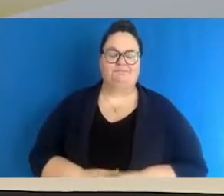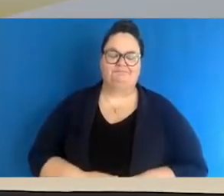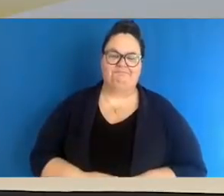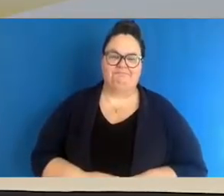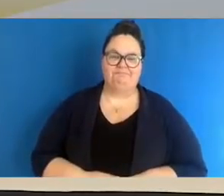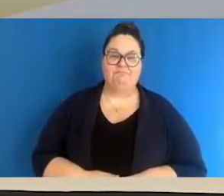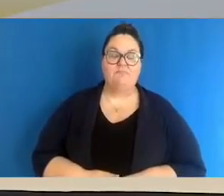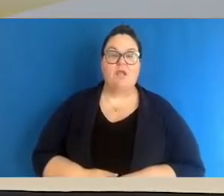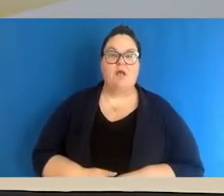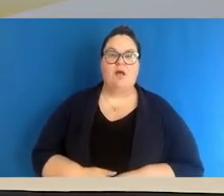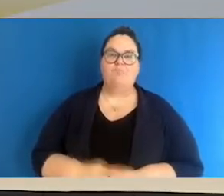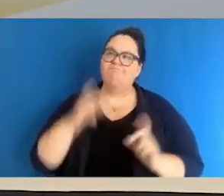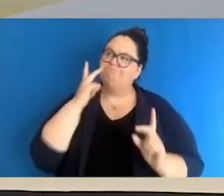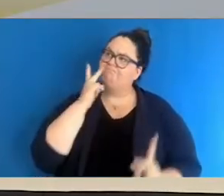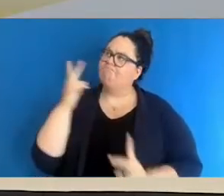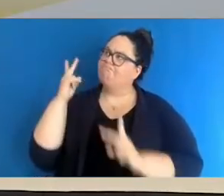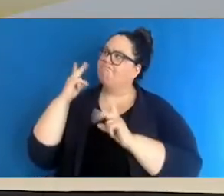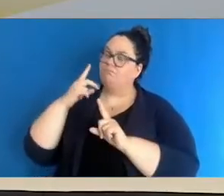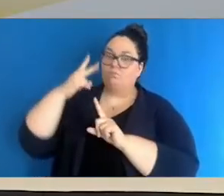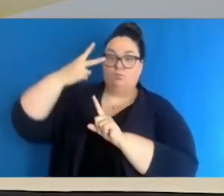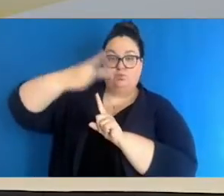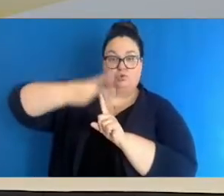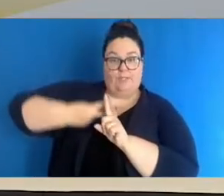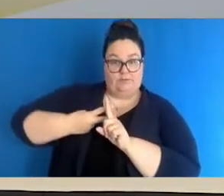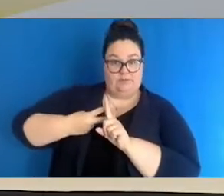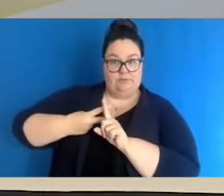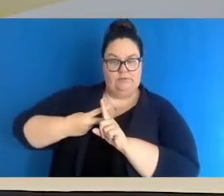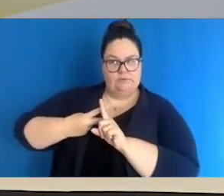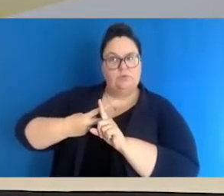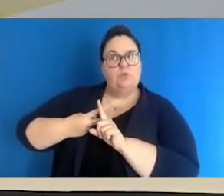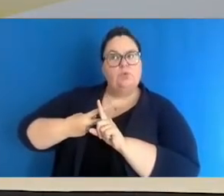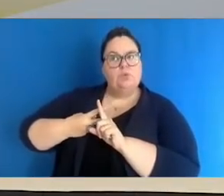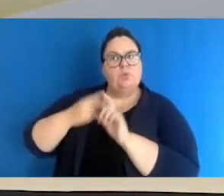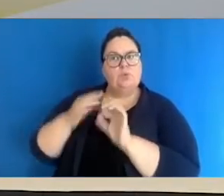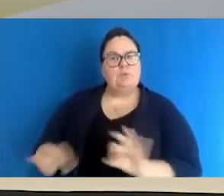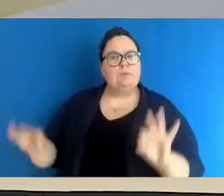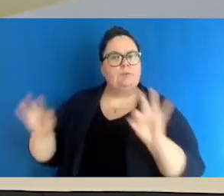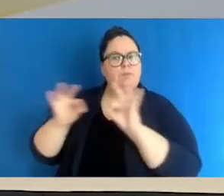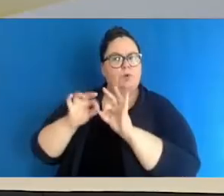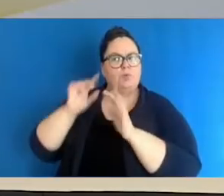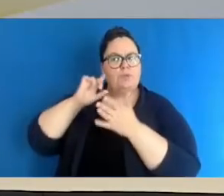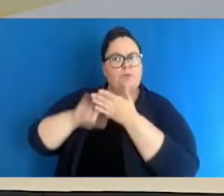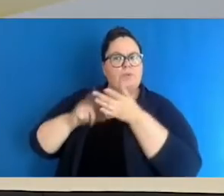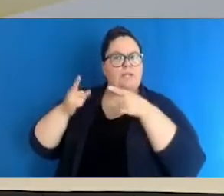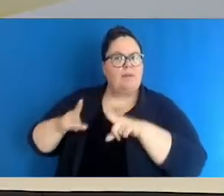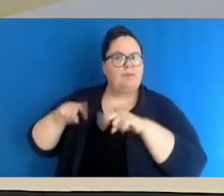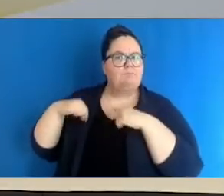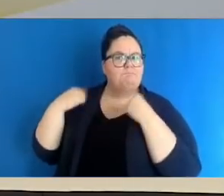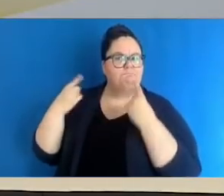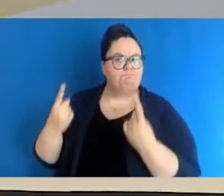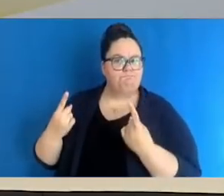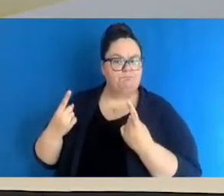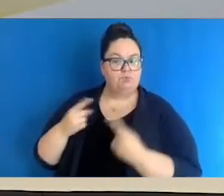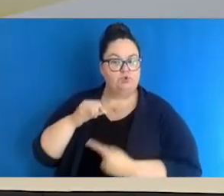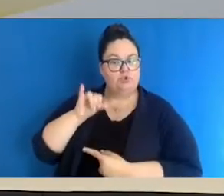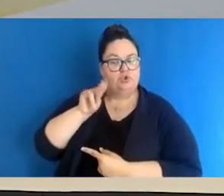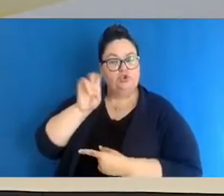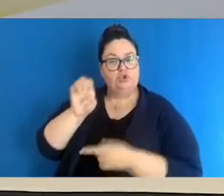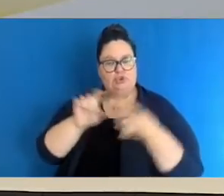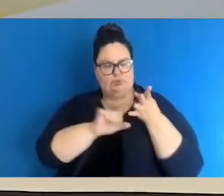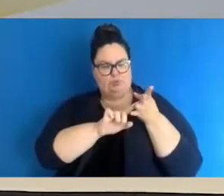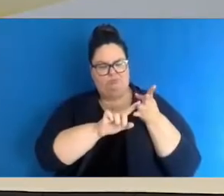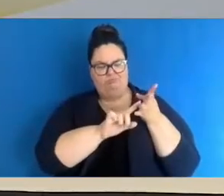As we reflect on the past 2 months, we are reminded of a number of significant developments over the summer. In late June in